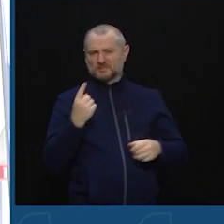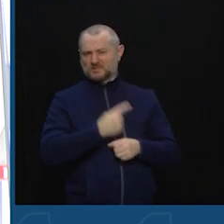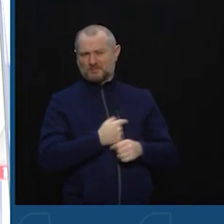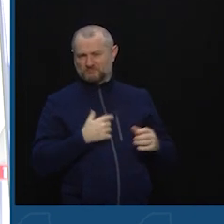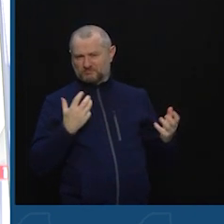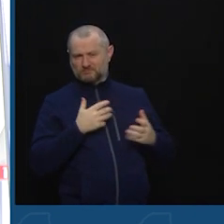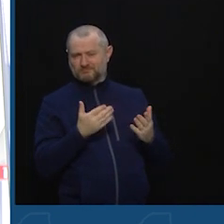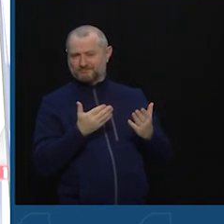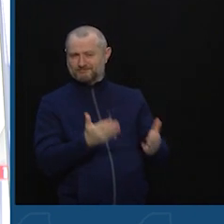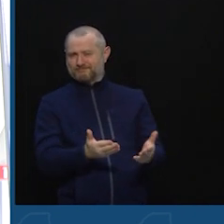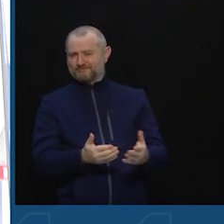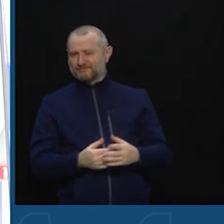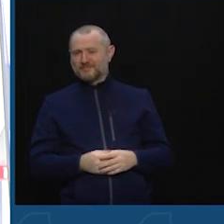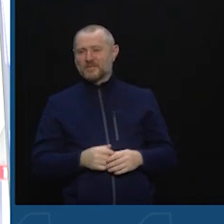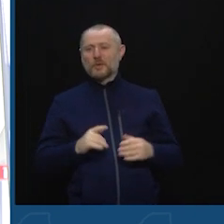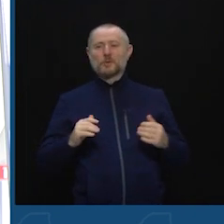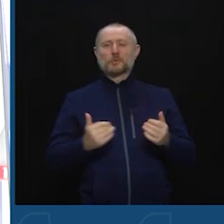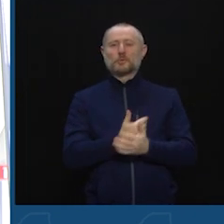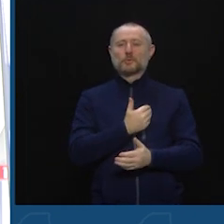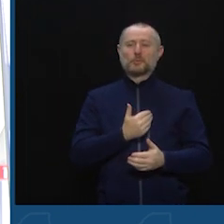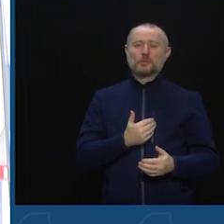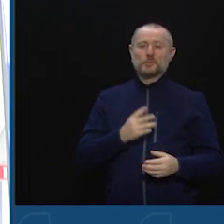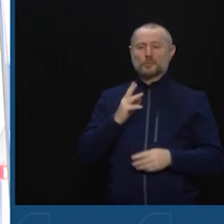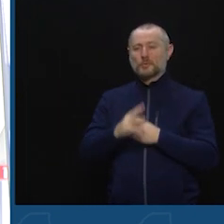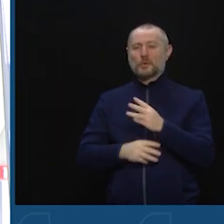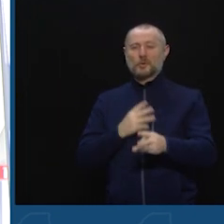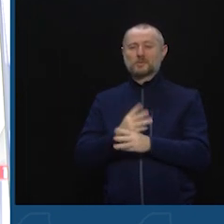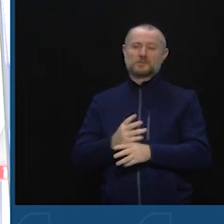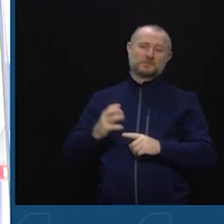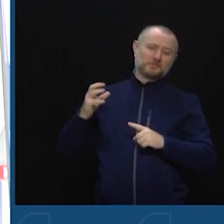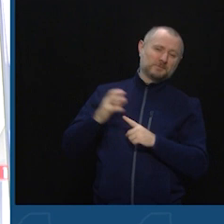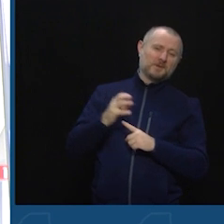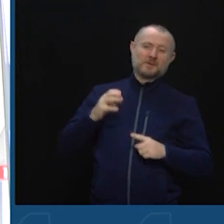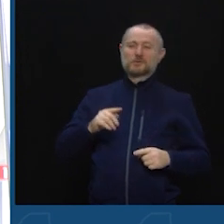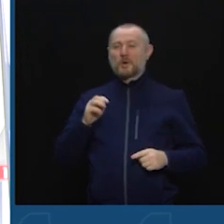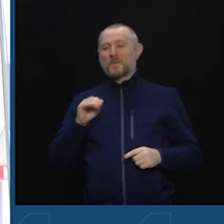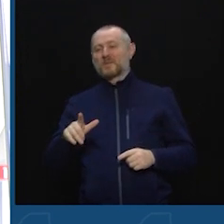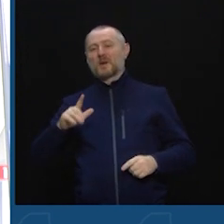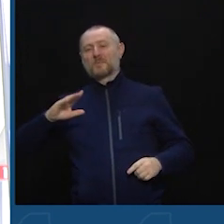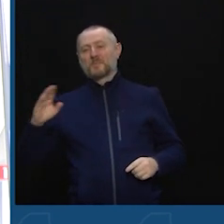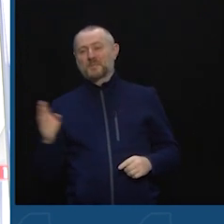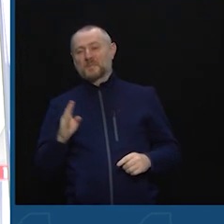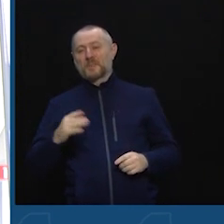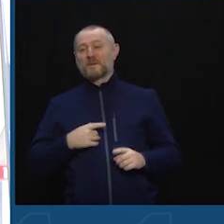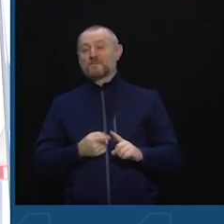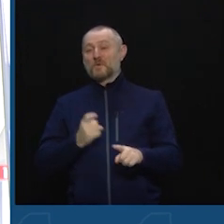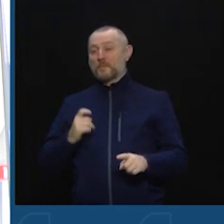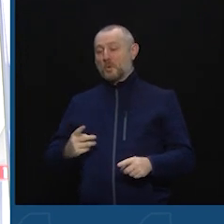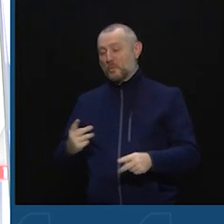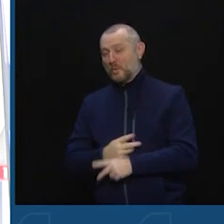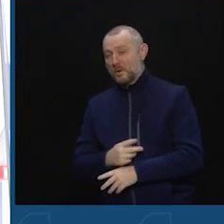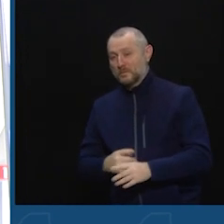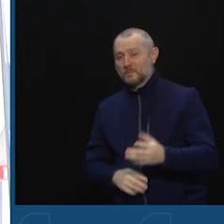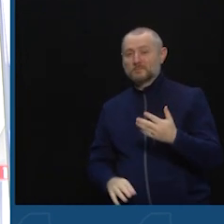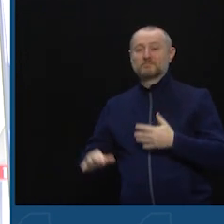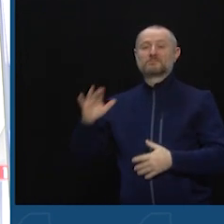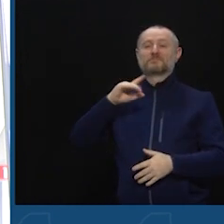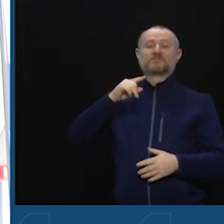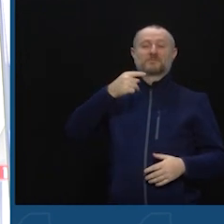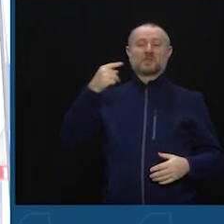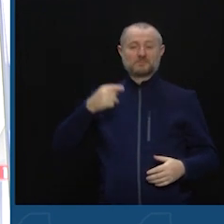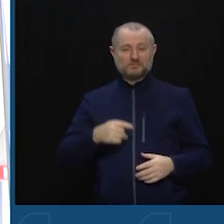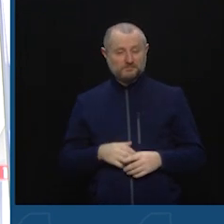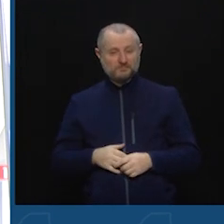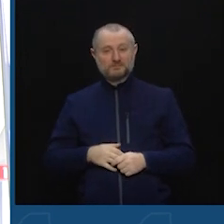LaGuardia. Here's to the completion of our world-class Terminal B from worst to first. This has been a